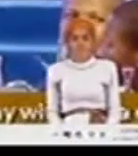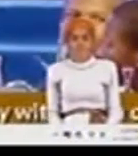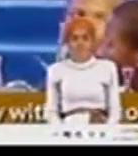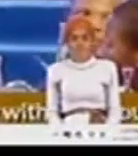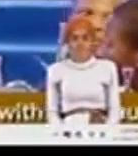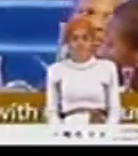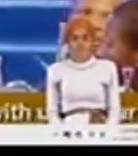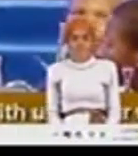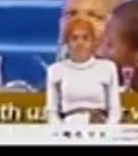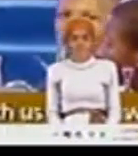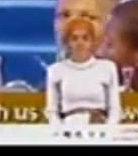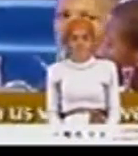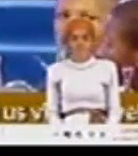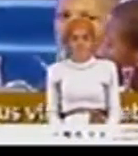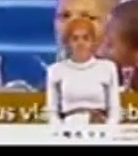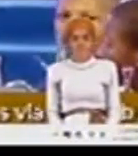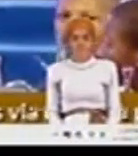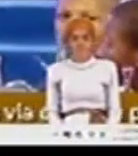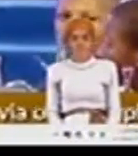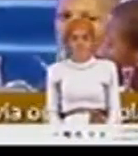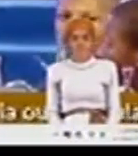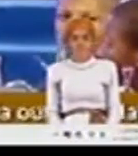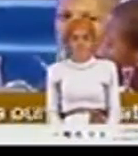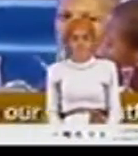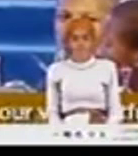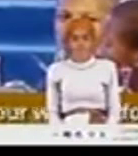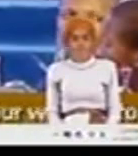yawana karfin tafiya a cikin sunan Yesu.